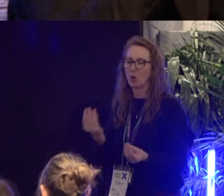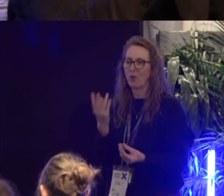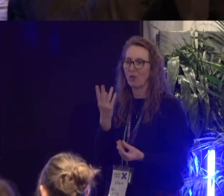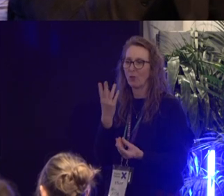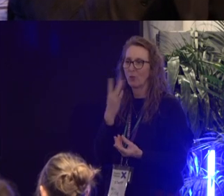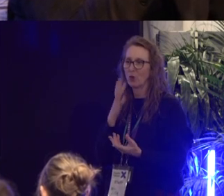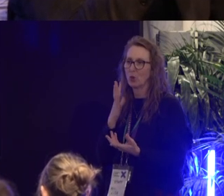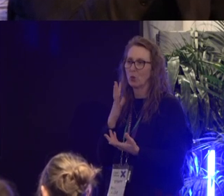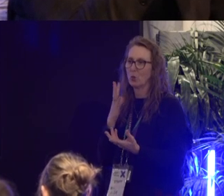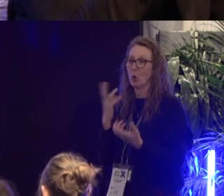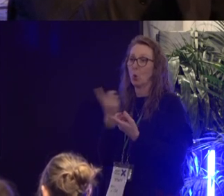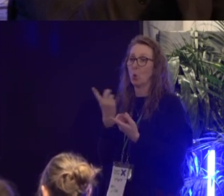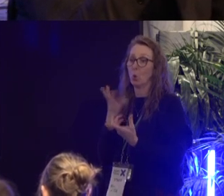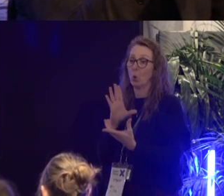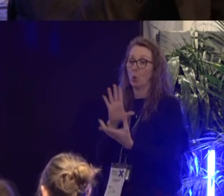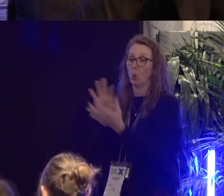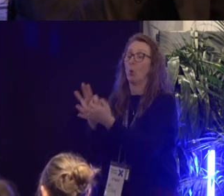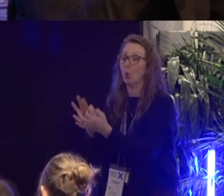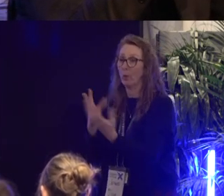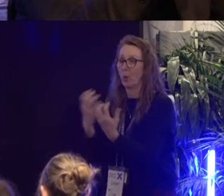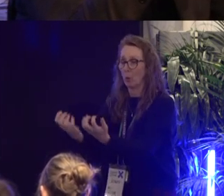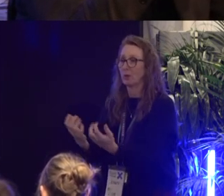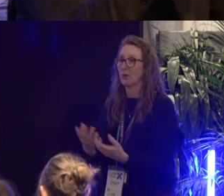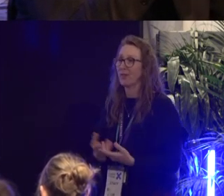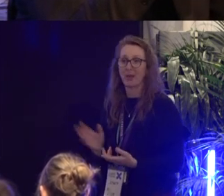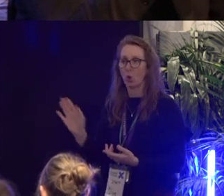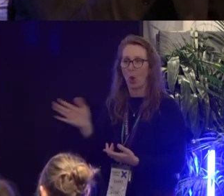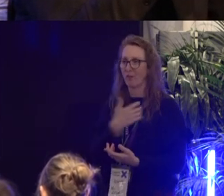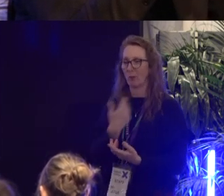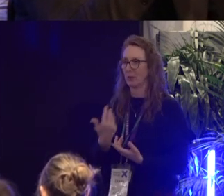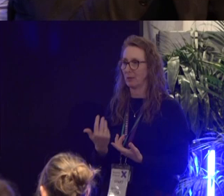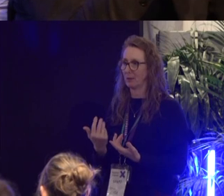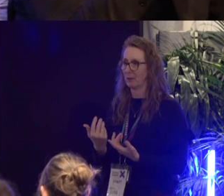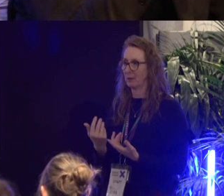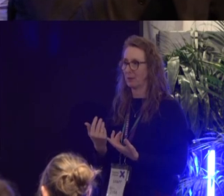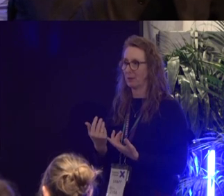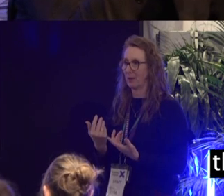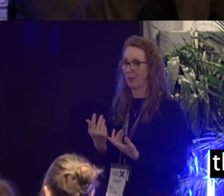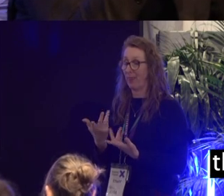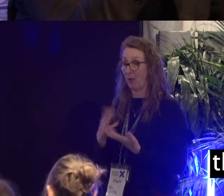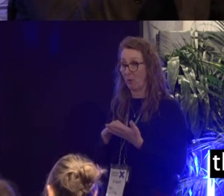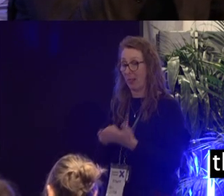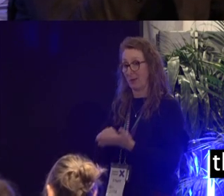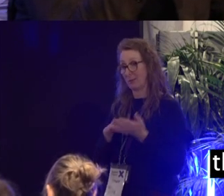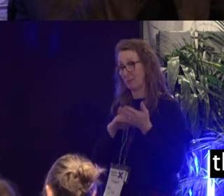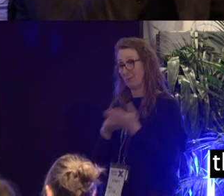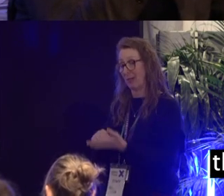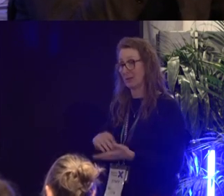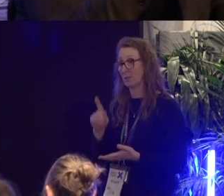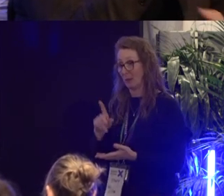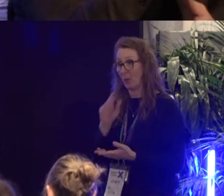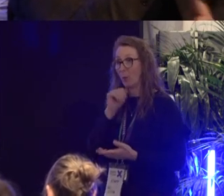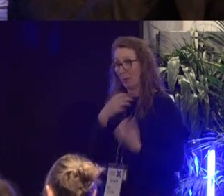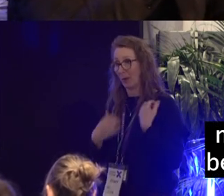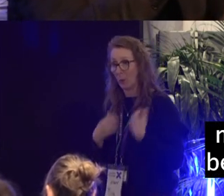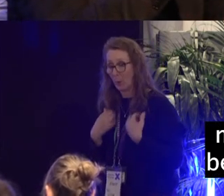art. Right? Mm-hmm. And that is not all the people. And for everything you make, there are millions of people that will be into the thing you've made.